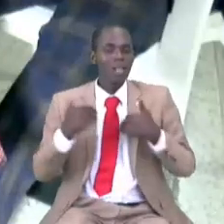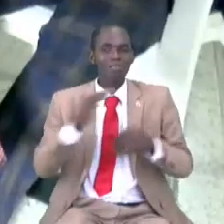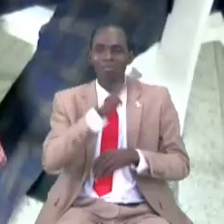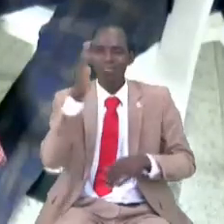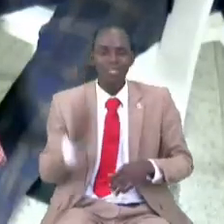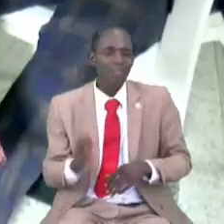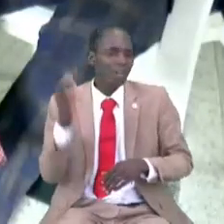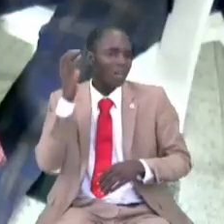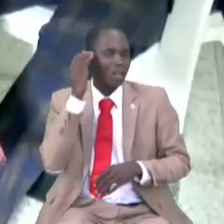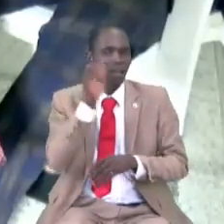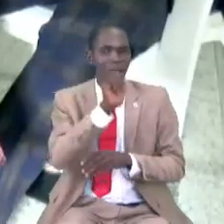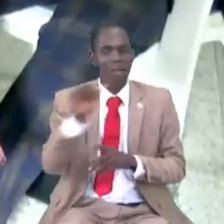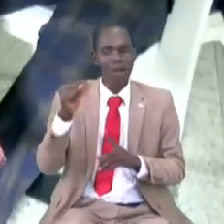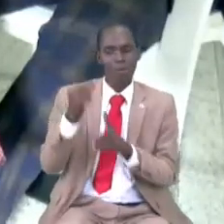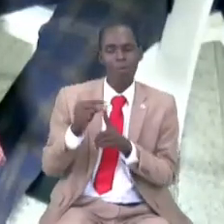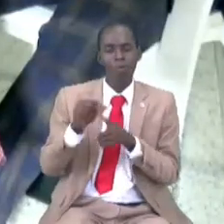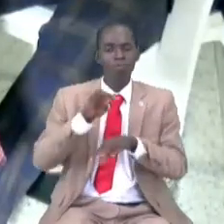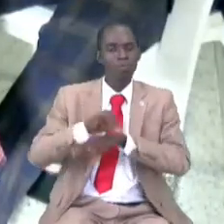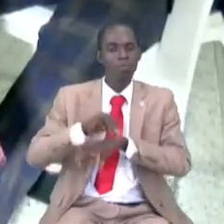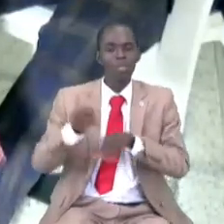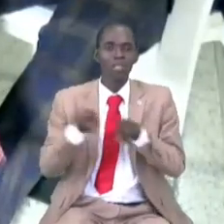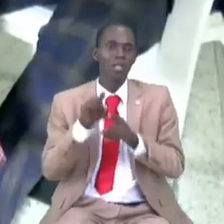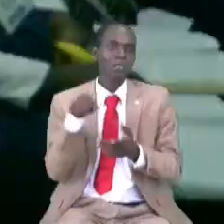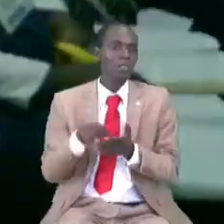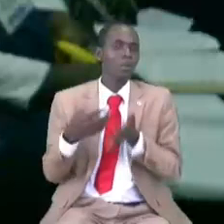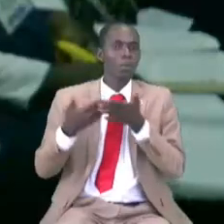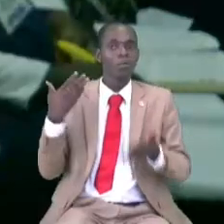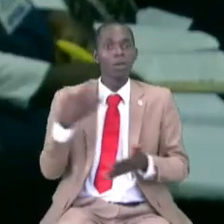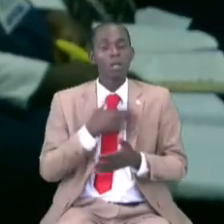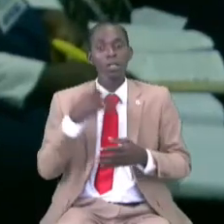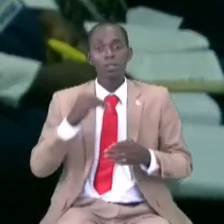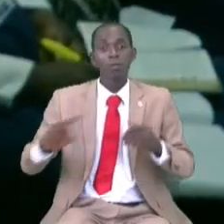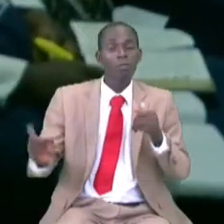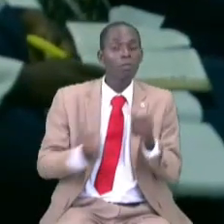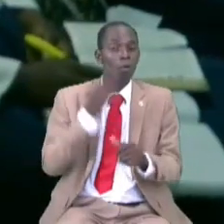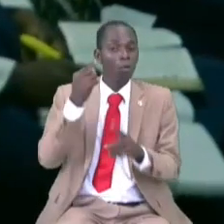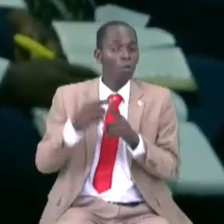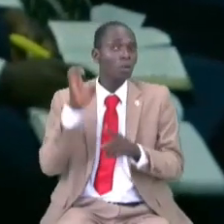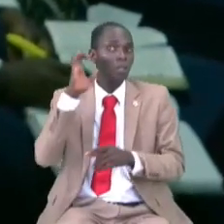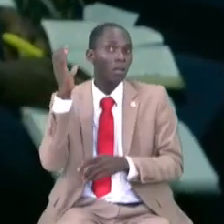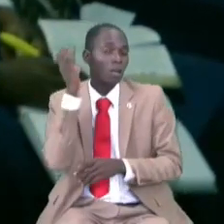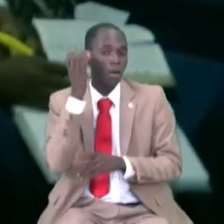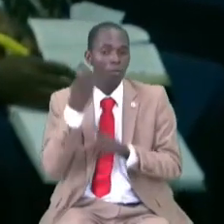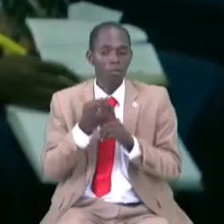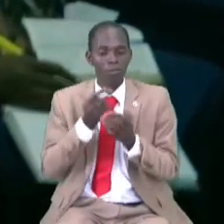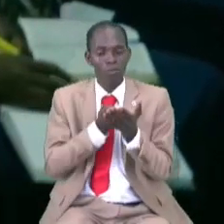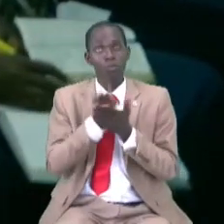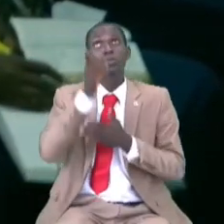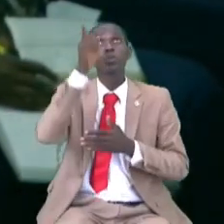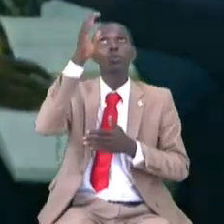first message that he had from the true God, through the true servant of God, he